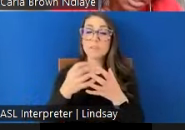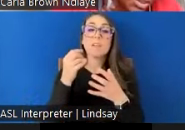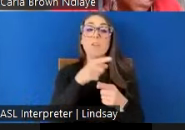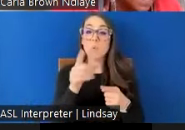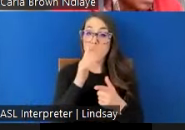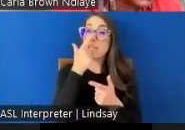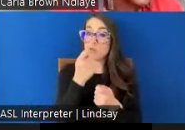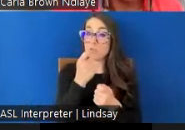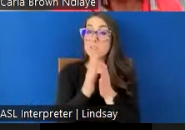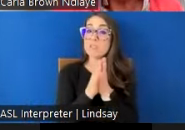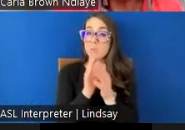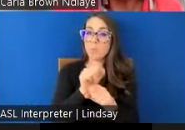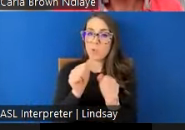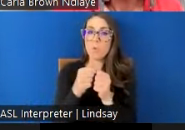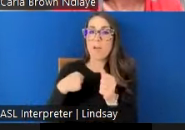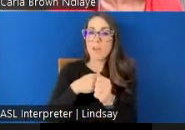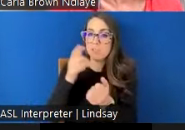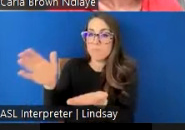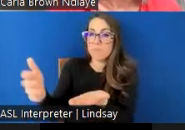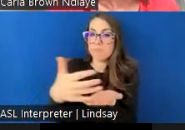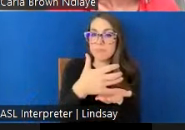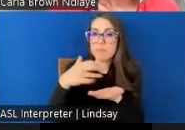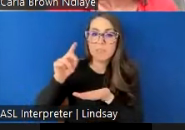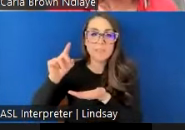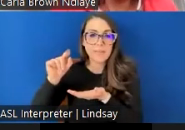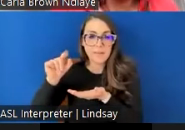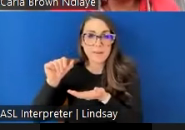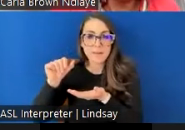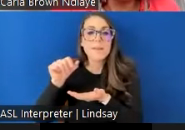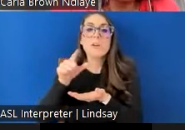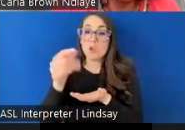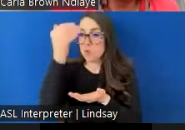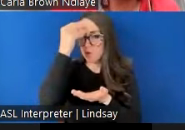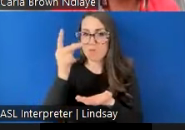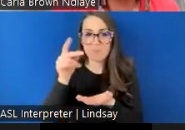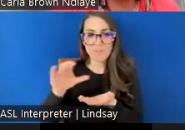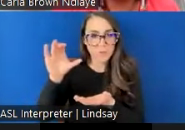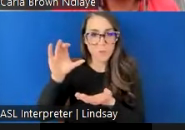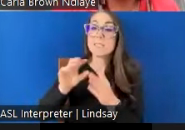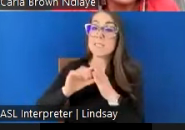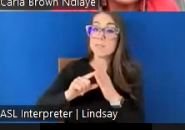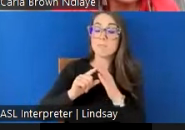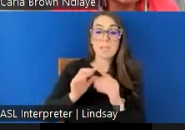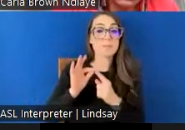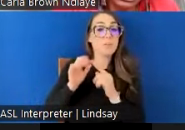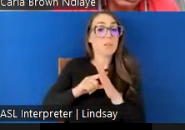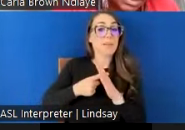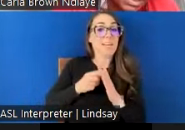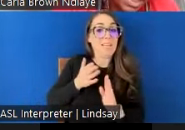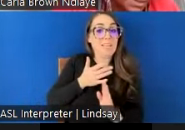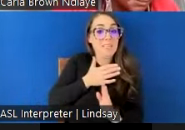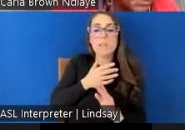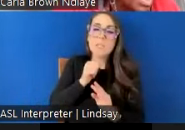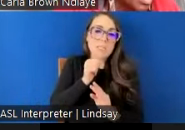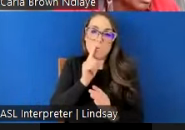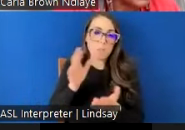data collection. As you all know, Peace Corps specifically in the beginning did not collect diversity